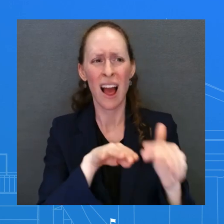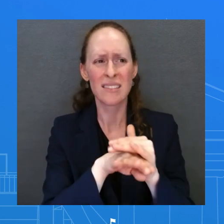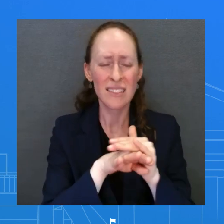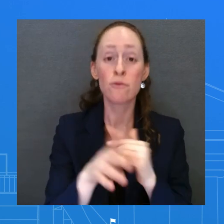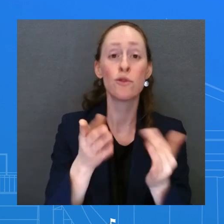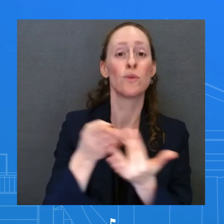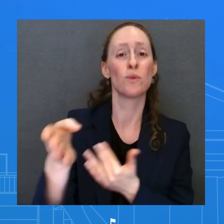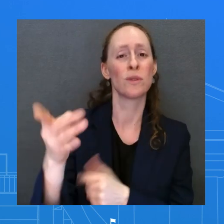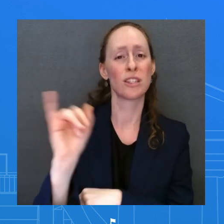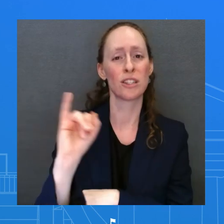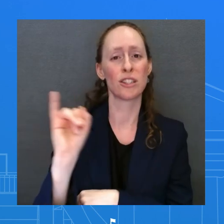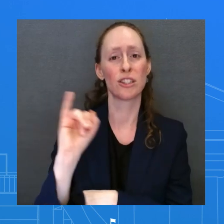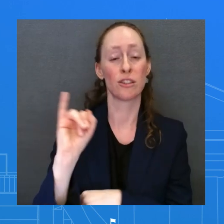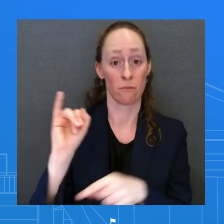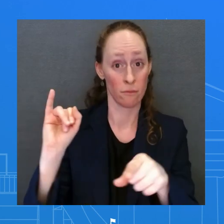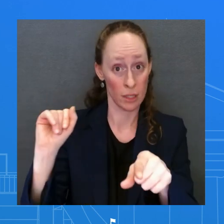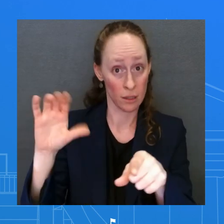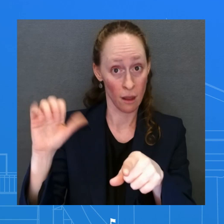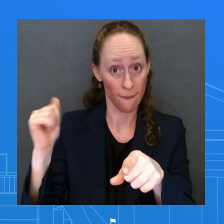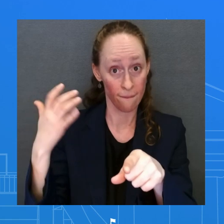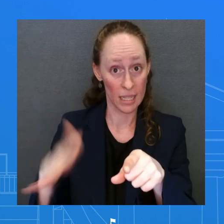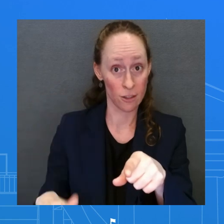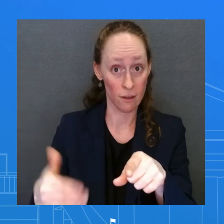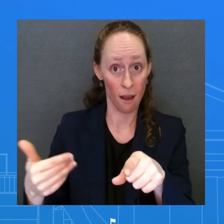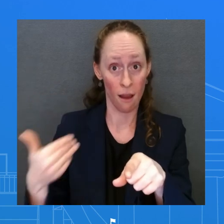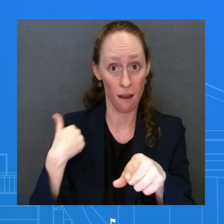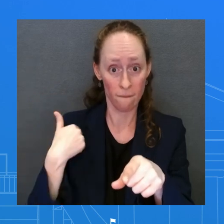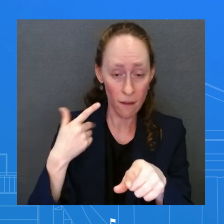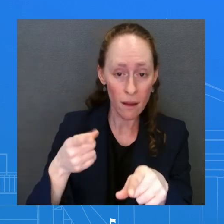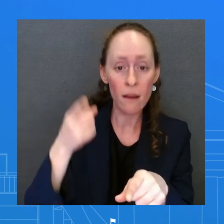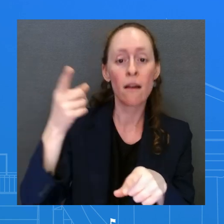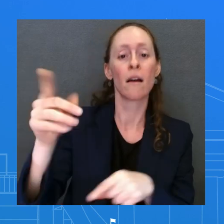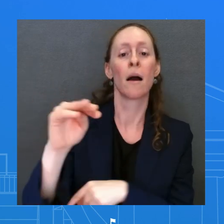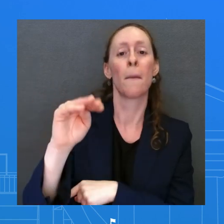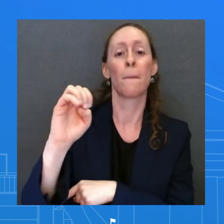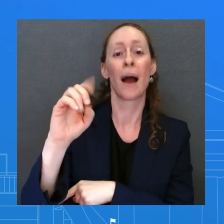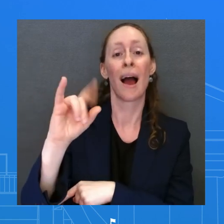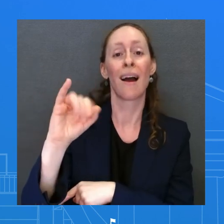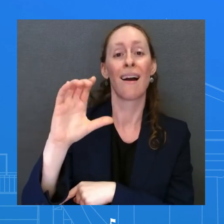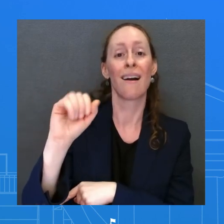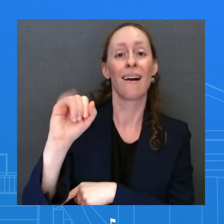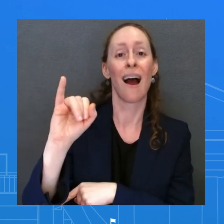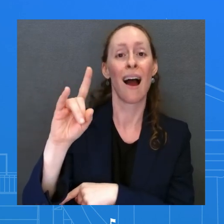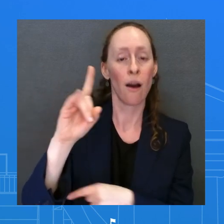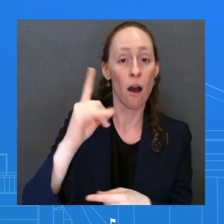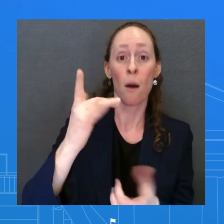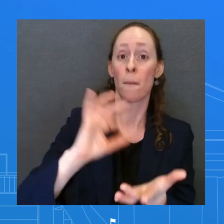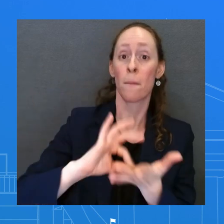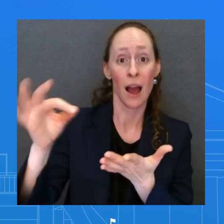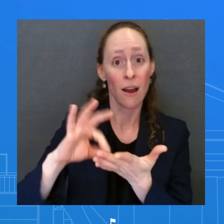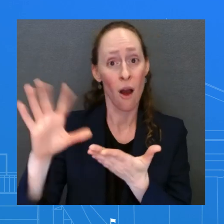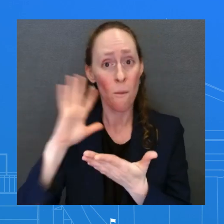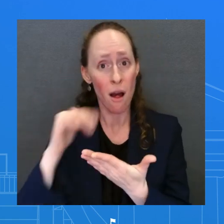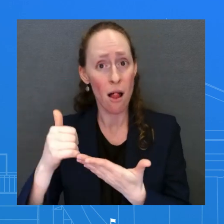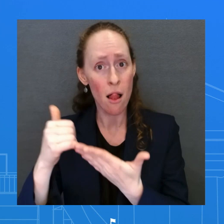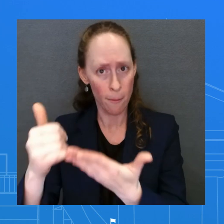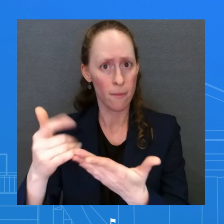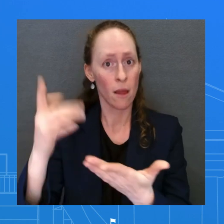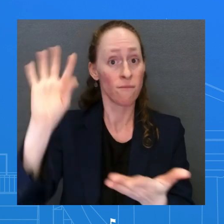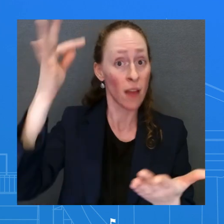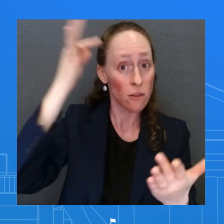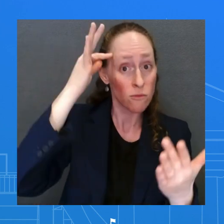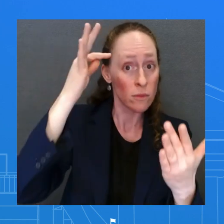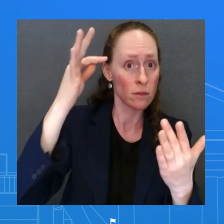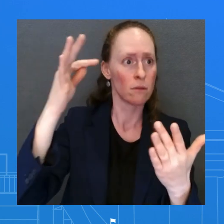just mentioned, Medicaid, Medicare, federal-funded health care programs, including community health centers, and